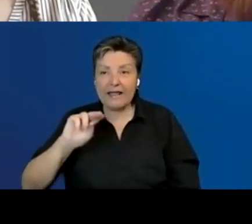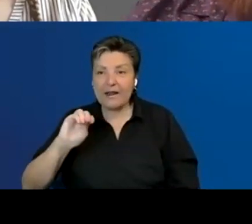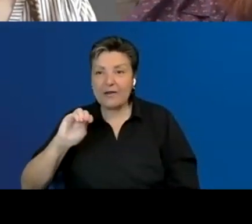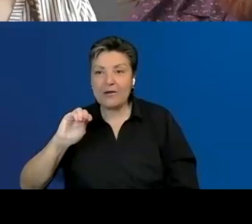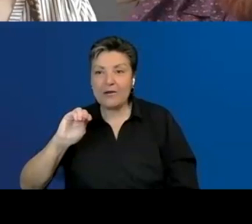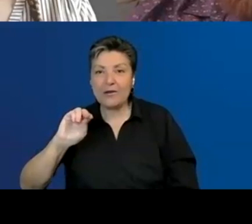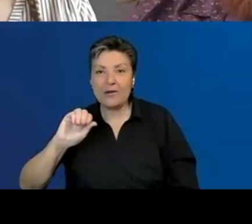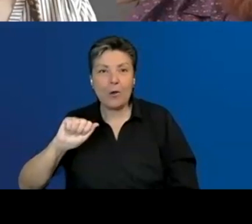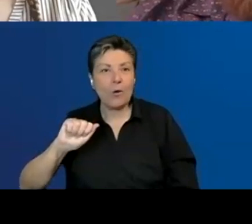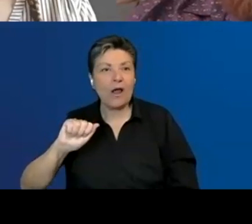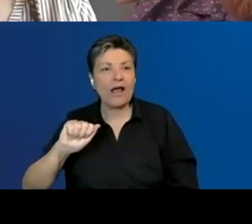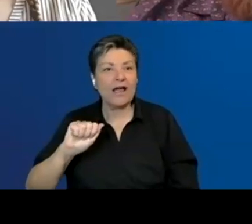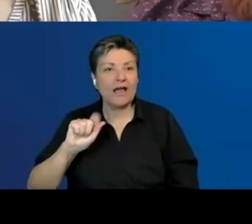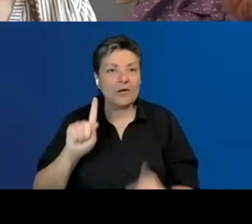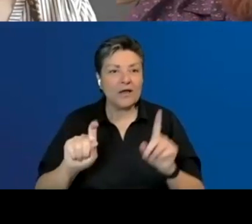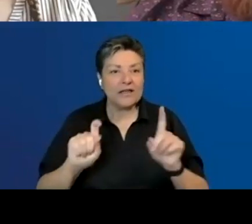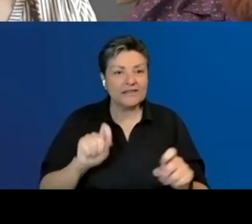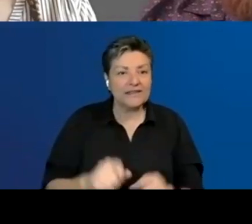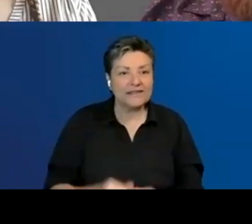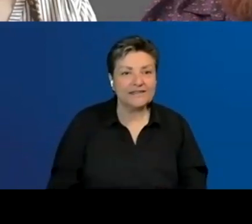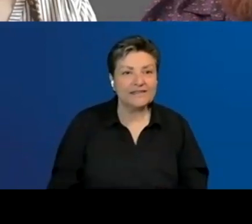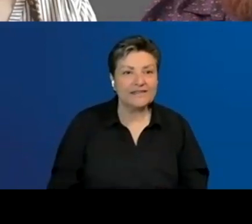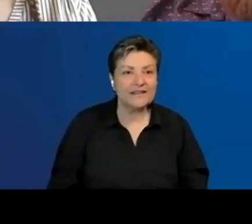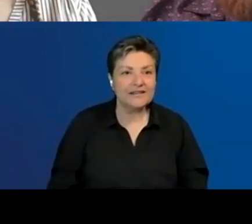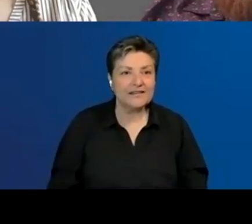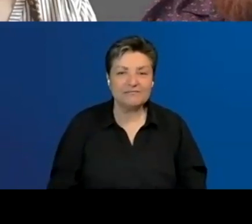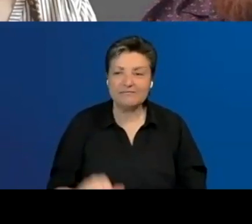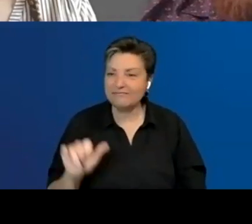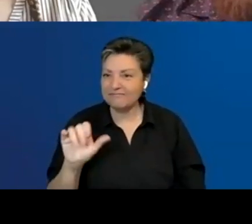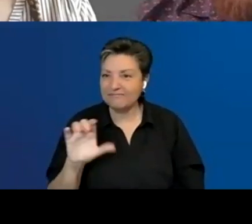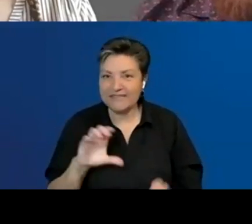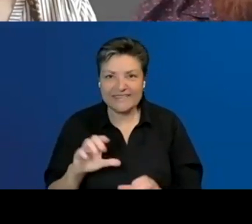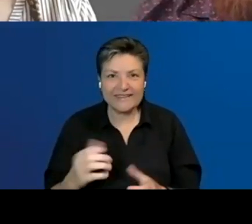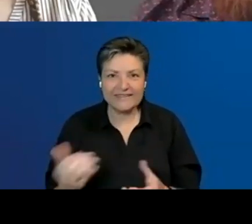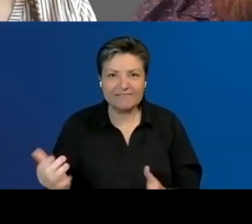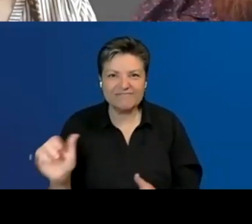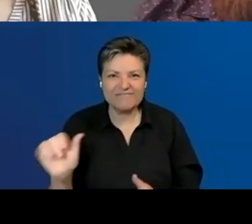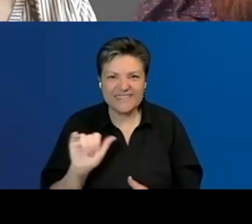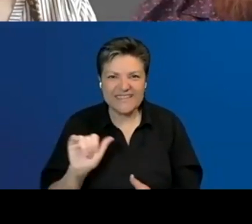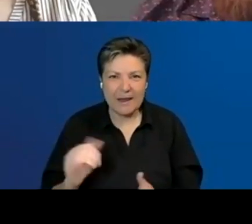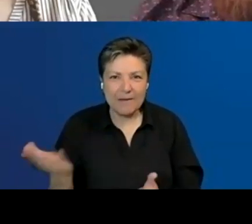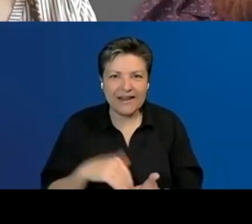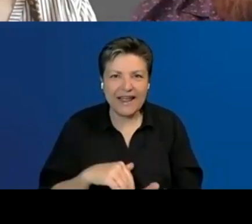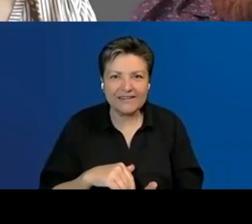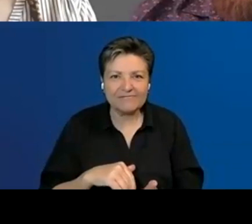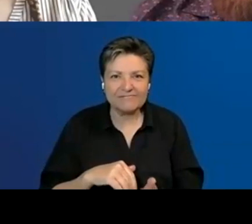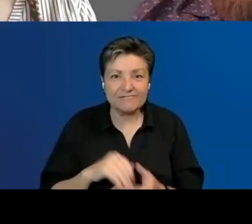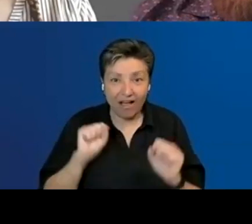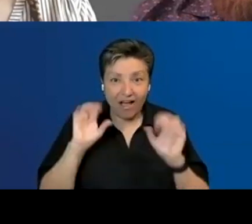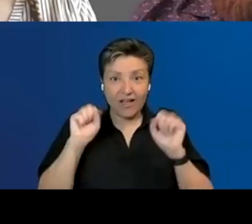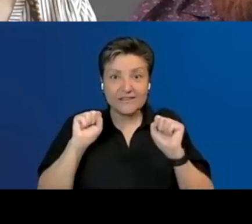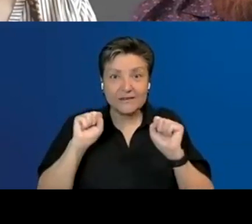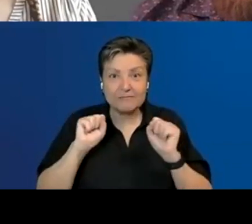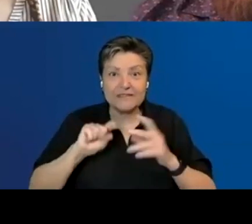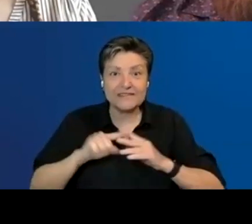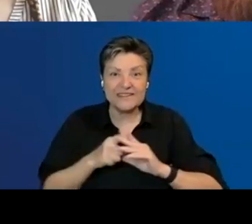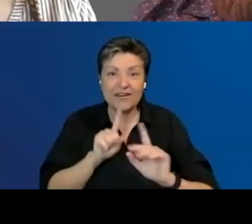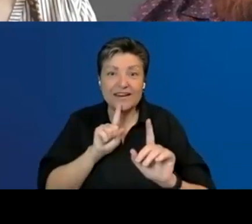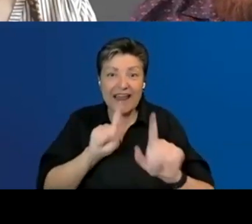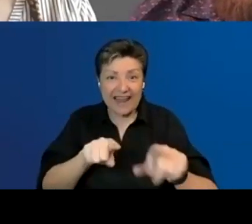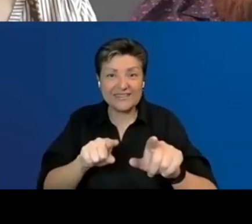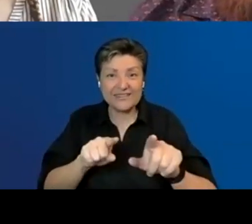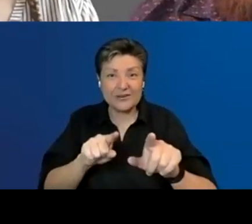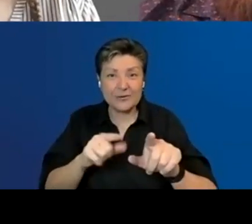and then I realized that Noah and Hannah did the same thing again, which is awesome. Which is that I sort of started to answer his question in our